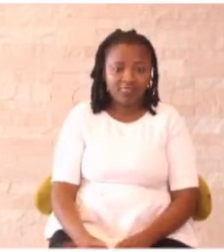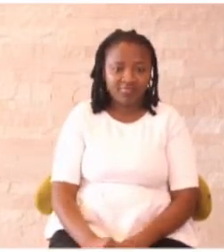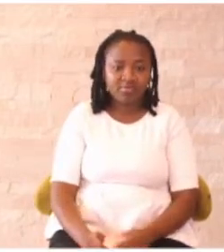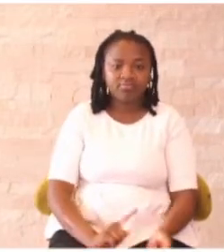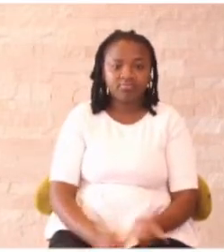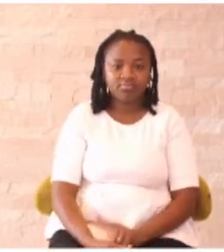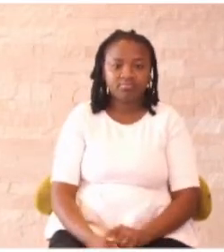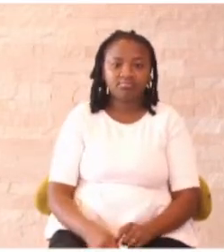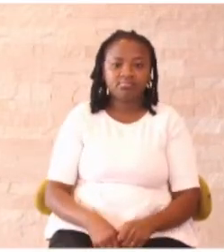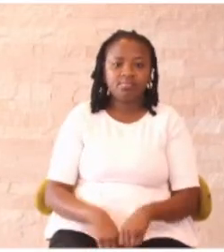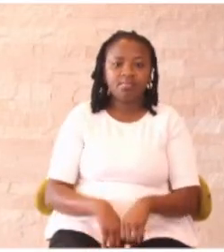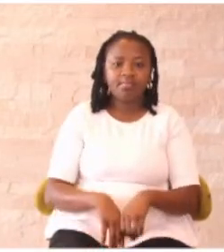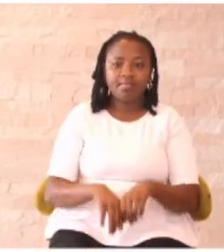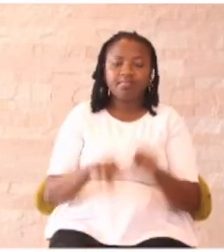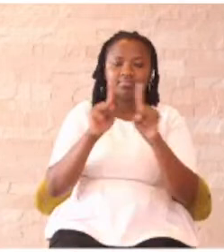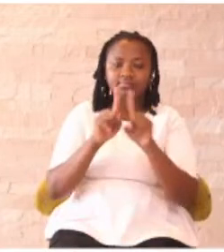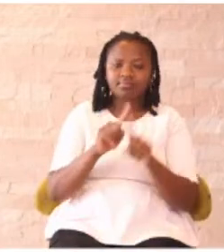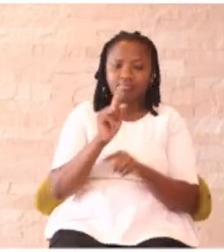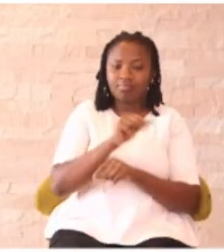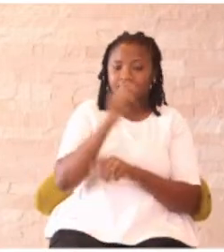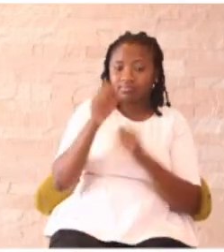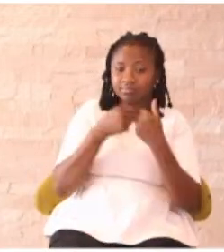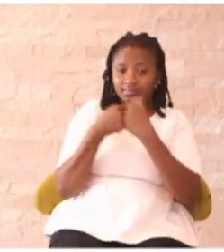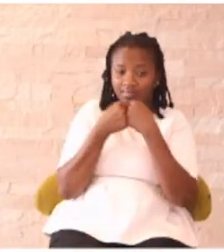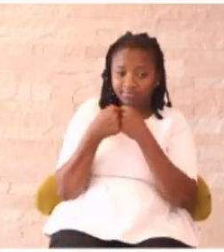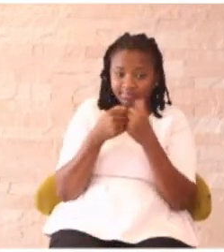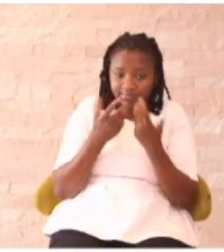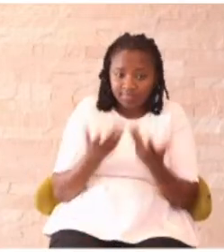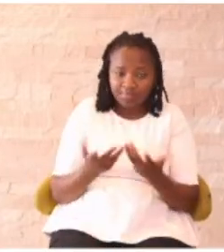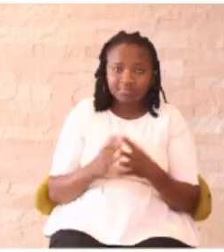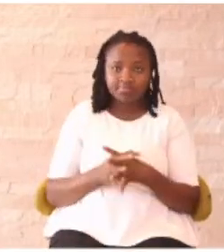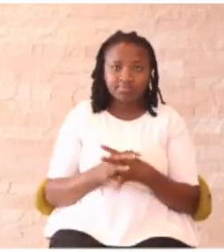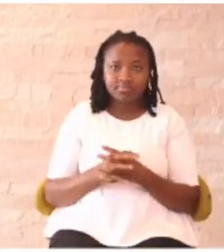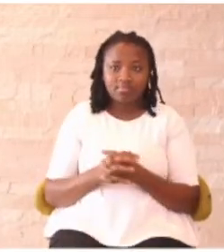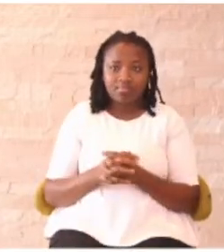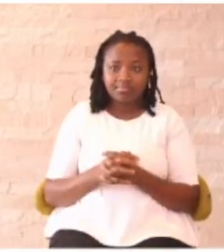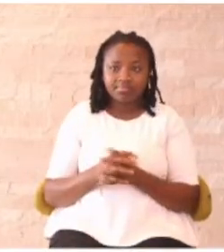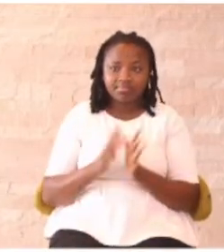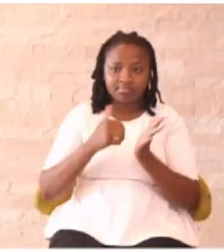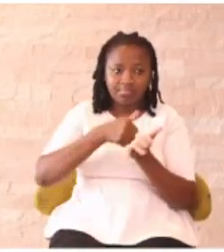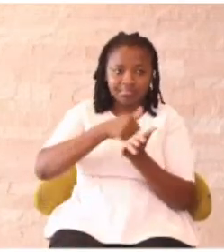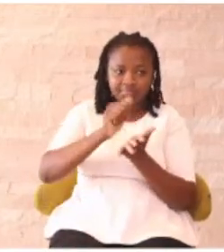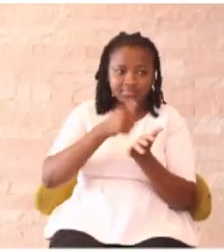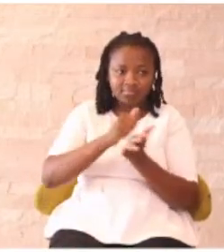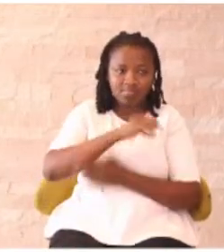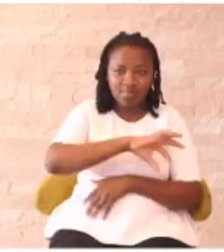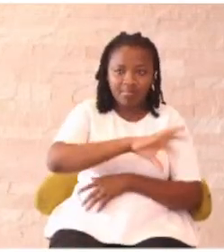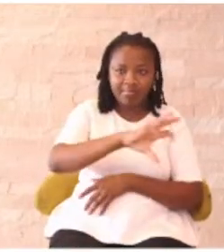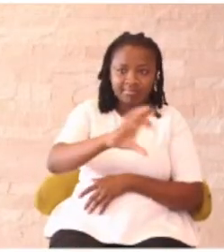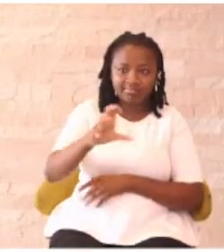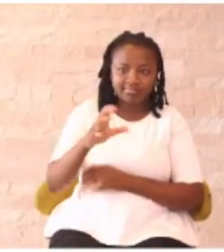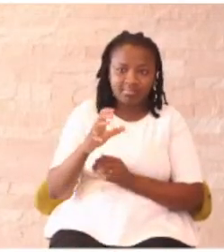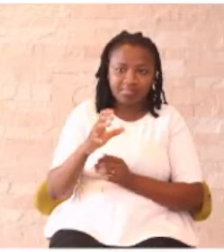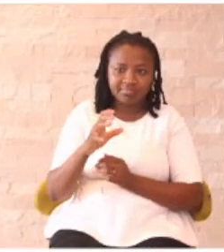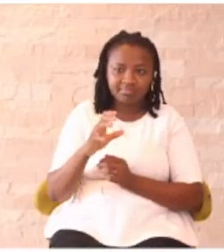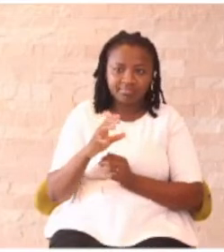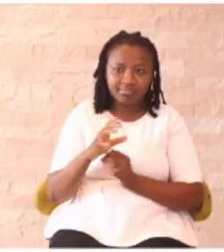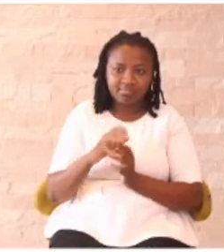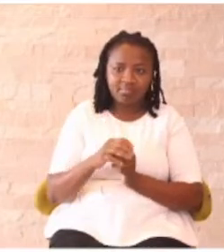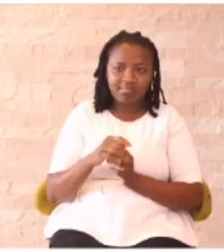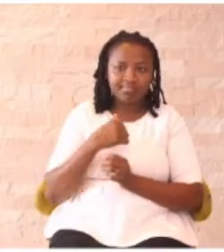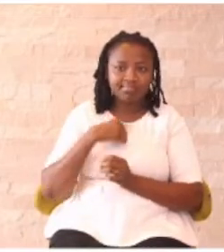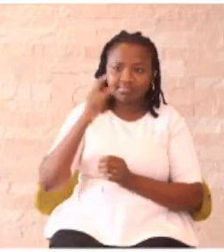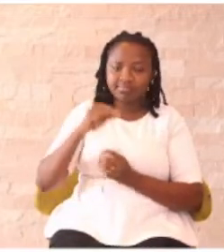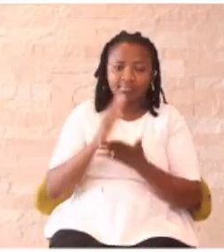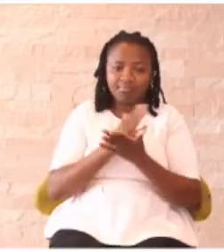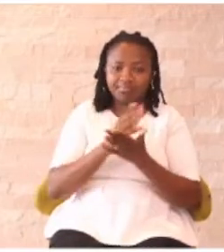bureaucracy, and I think I've faced this firsthand with Makueni County. I must share this experience